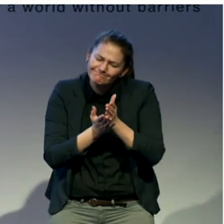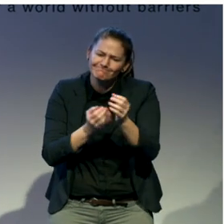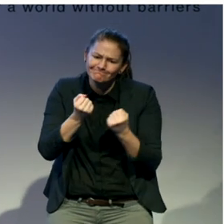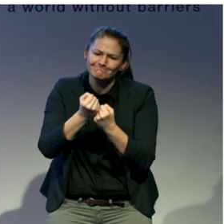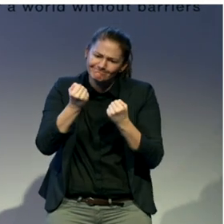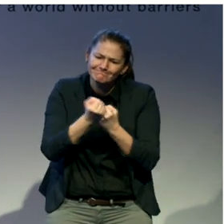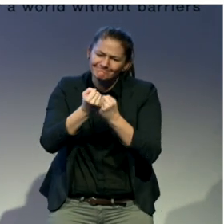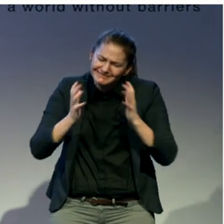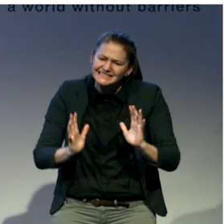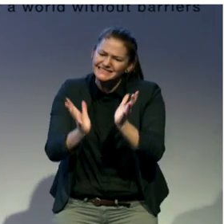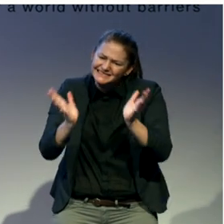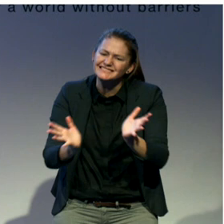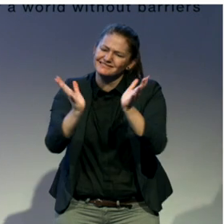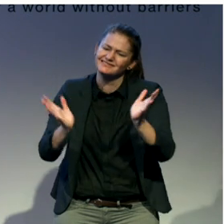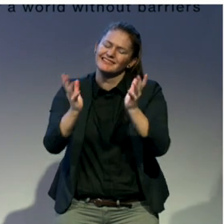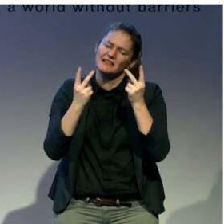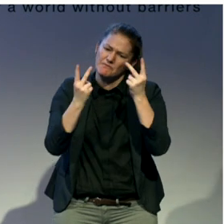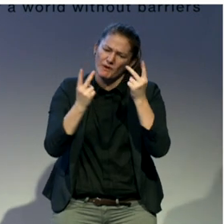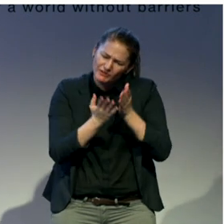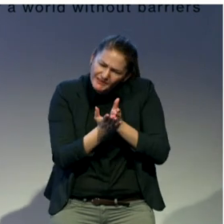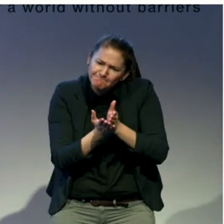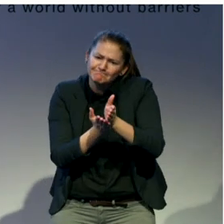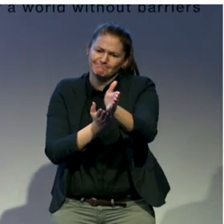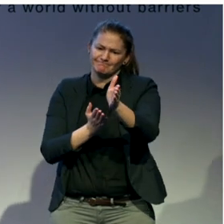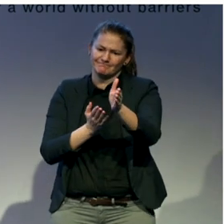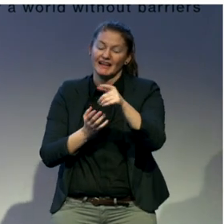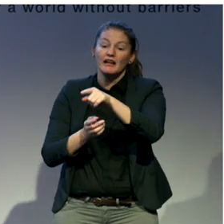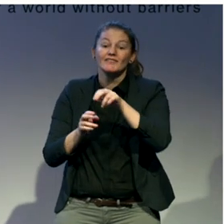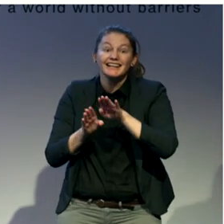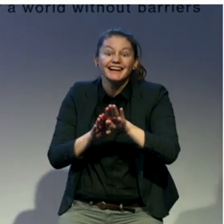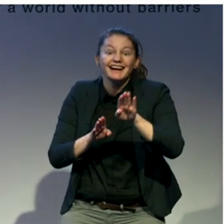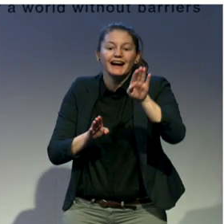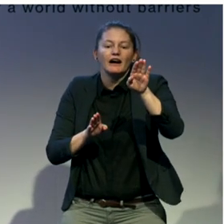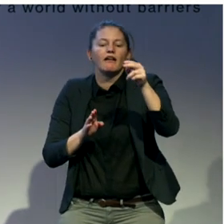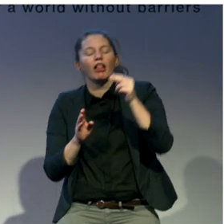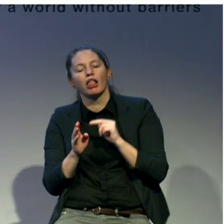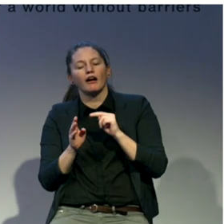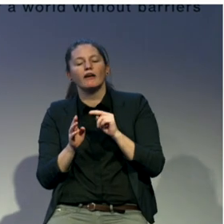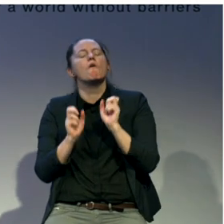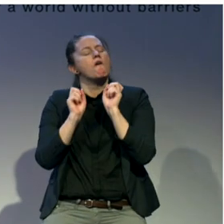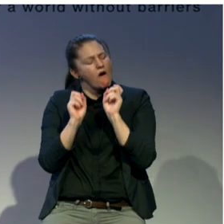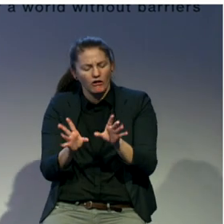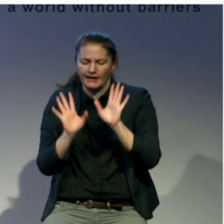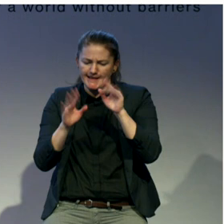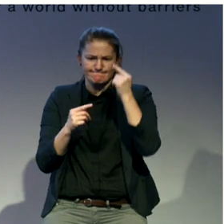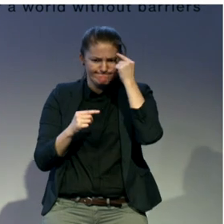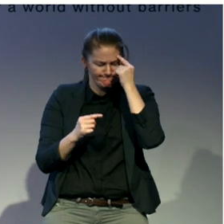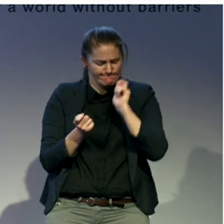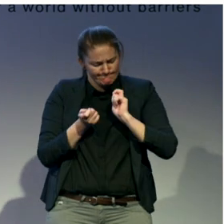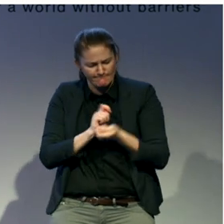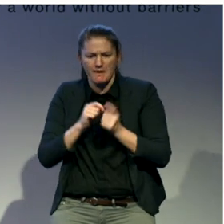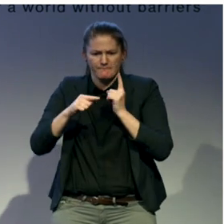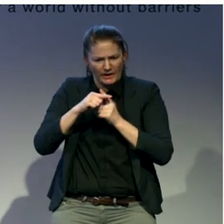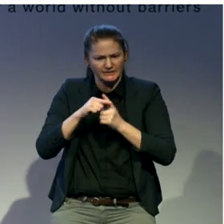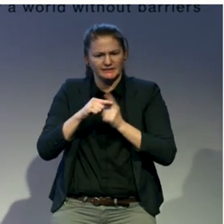grow. It is a marathon run. Another important part of the impact is the change in the professional